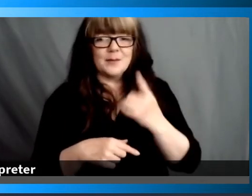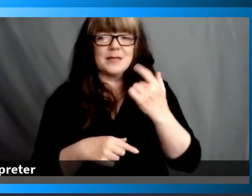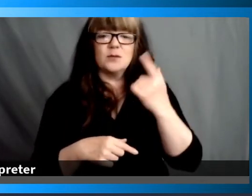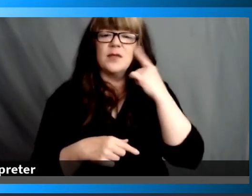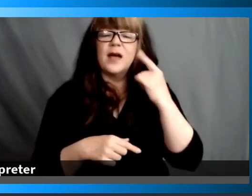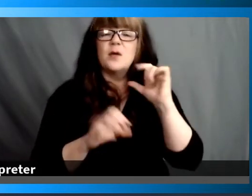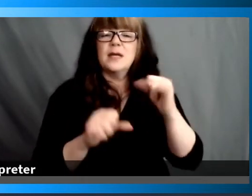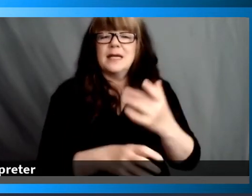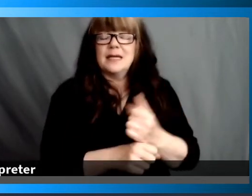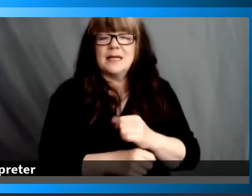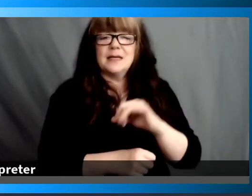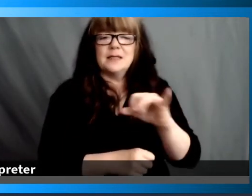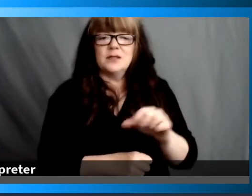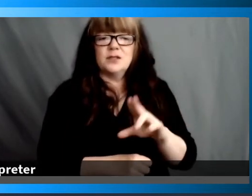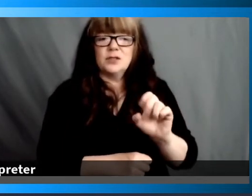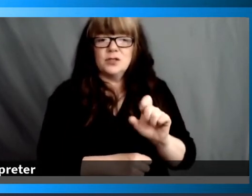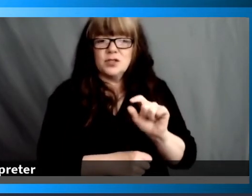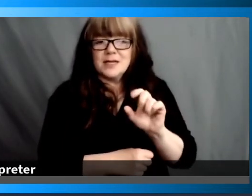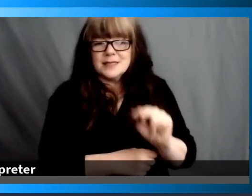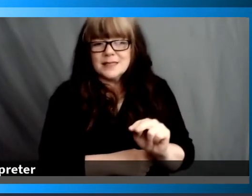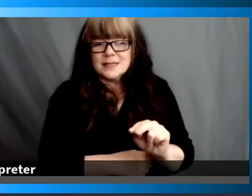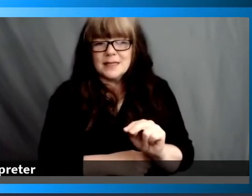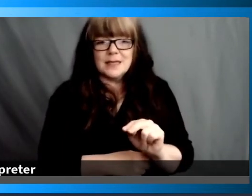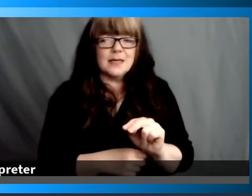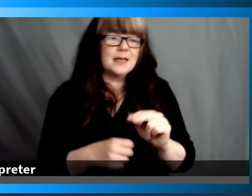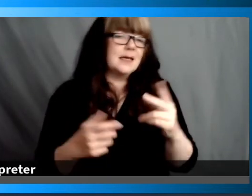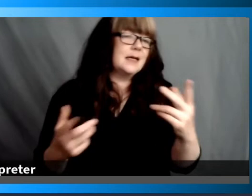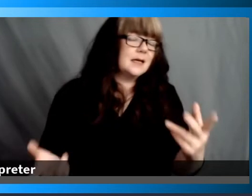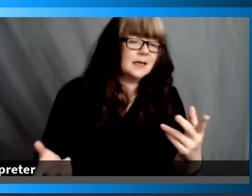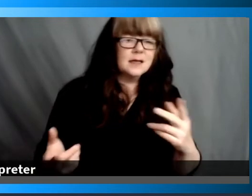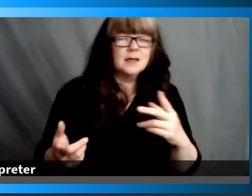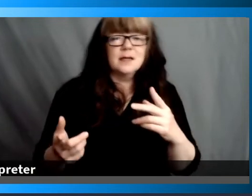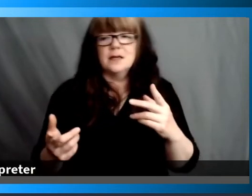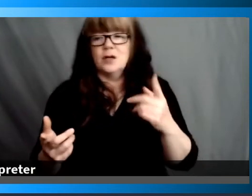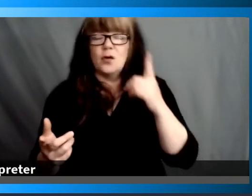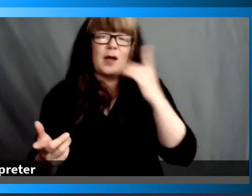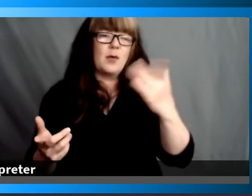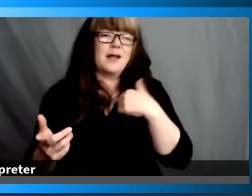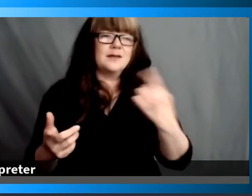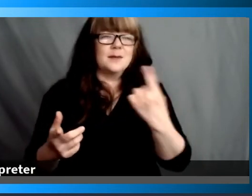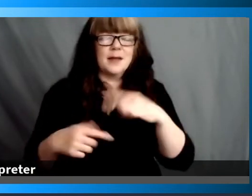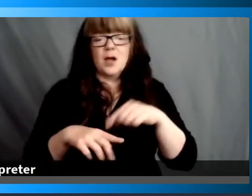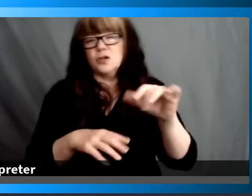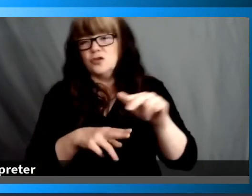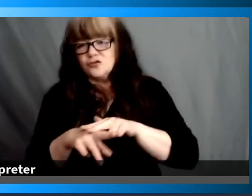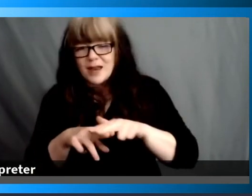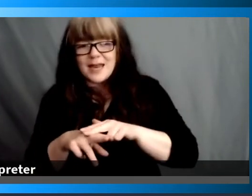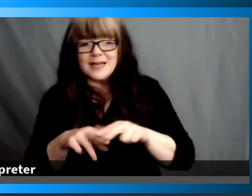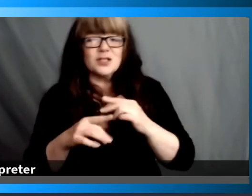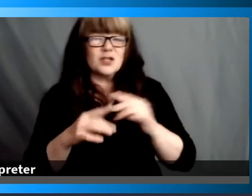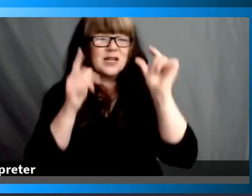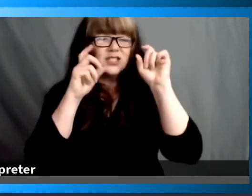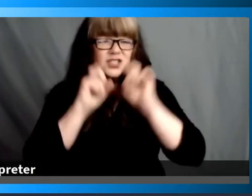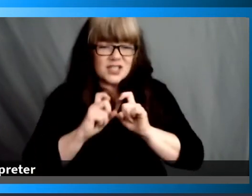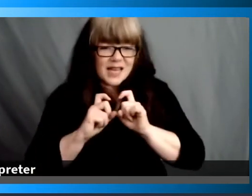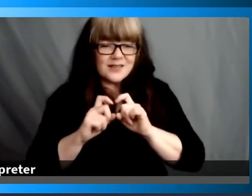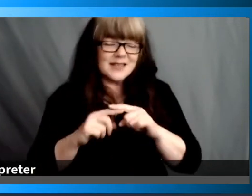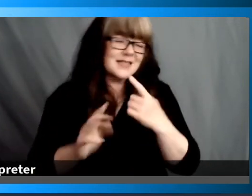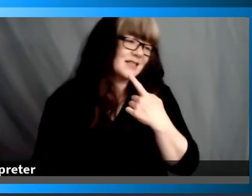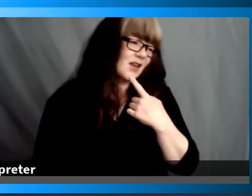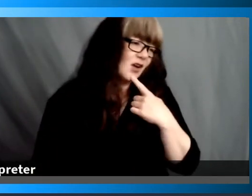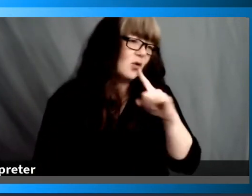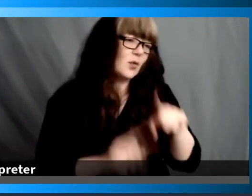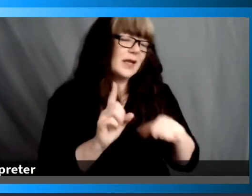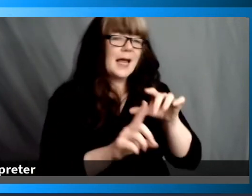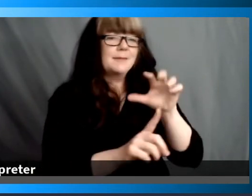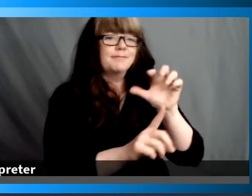still. There was going to be a flashback onto the train when I was describing my monologue. And so I shaved it. And then they're like, oh, we can't get Justin. I'm